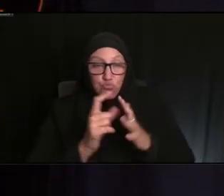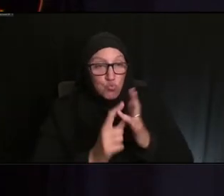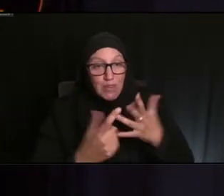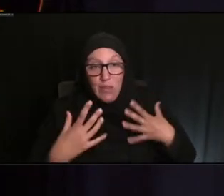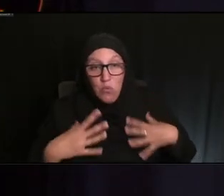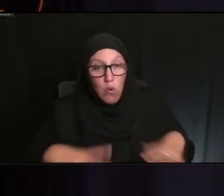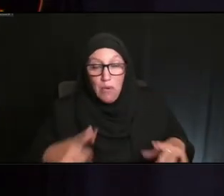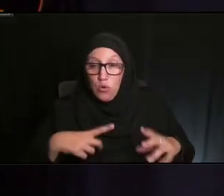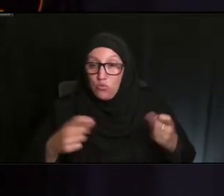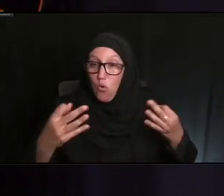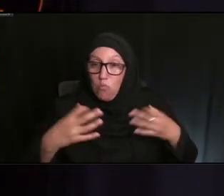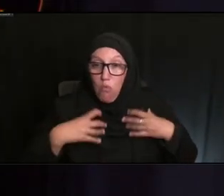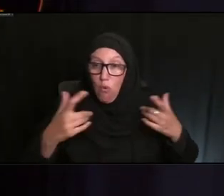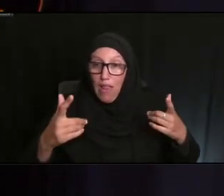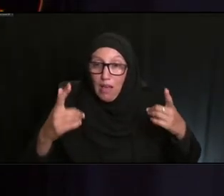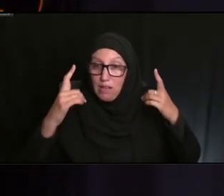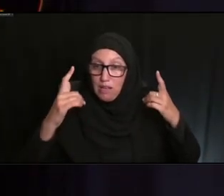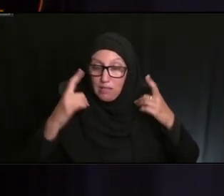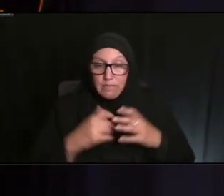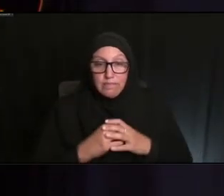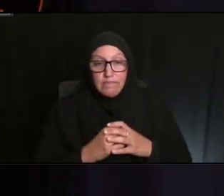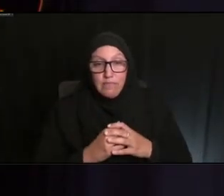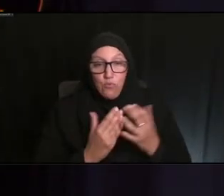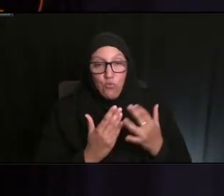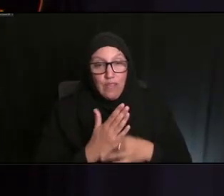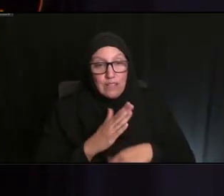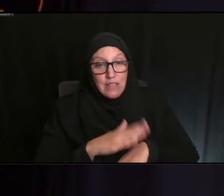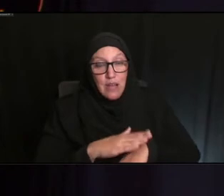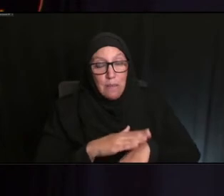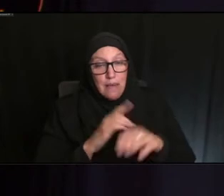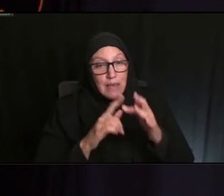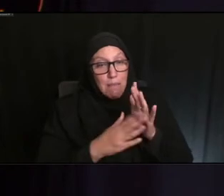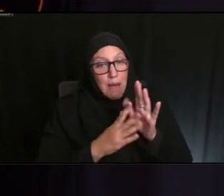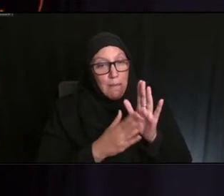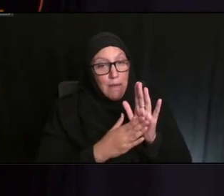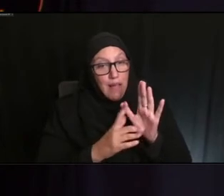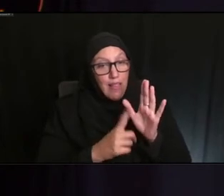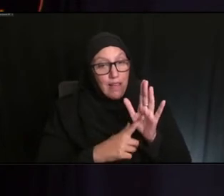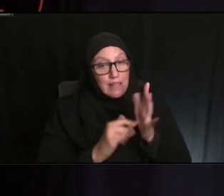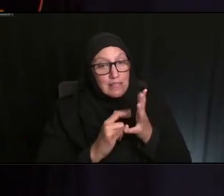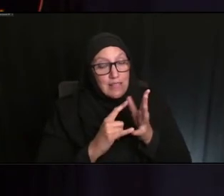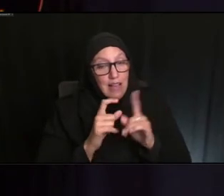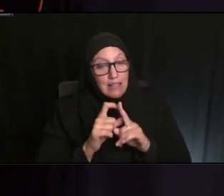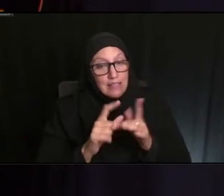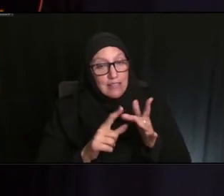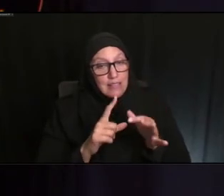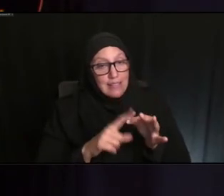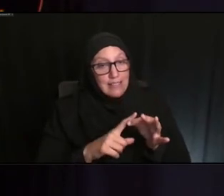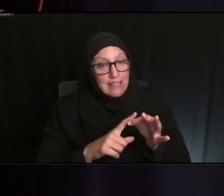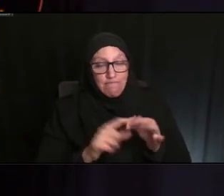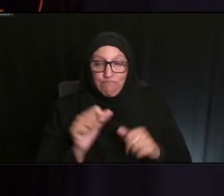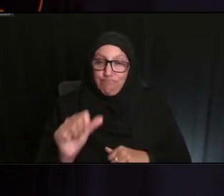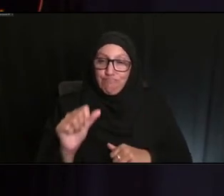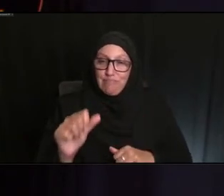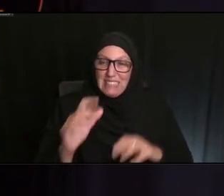Imam Al-Sadiq alayhi salam took advantage of teaching the real teachings of Islam.